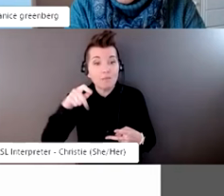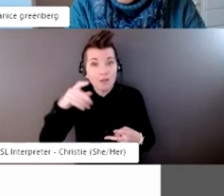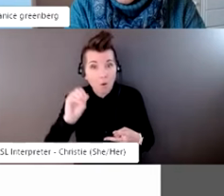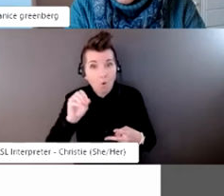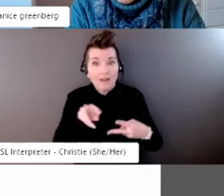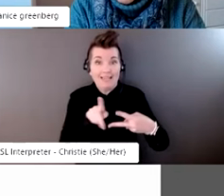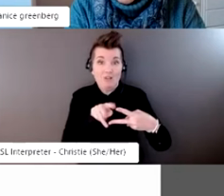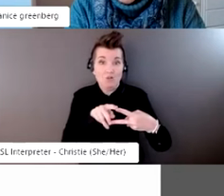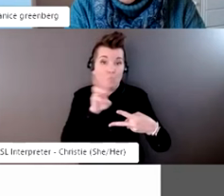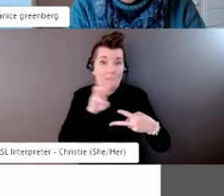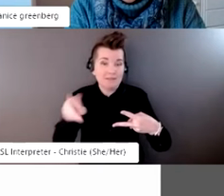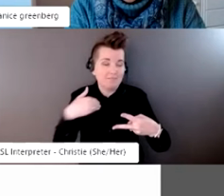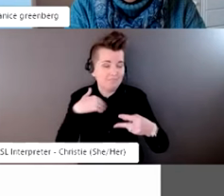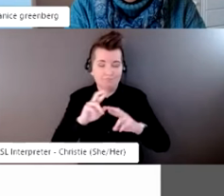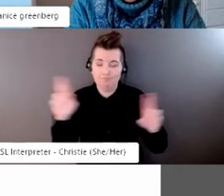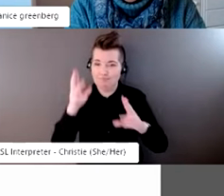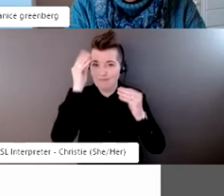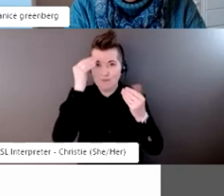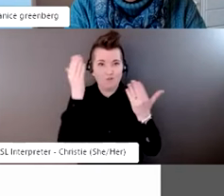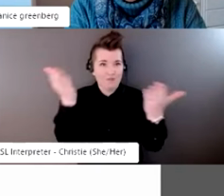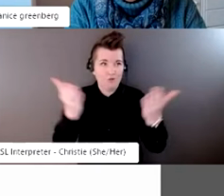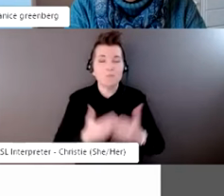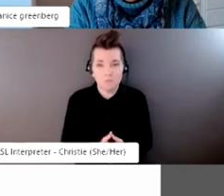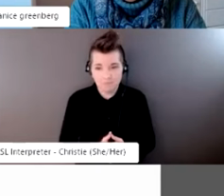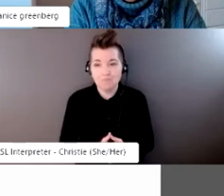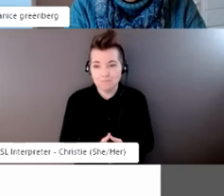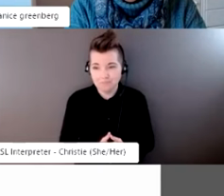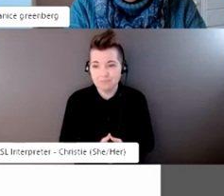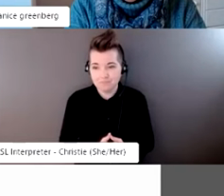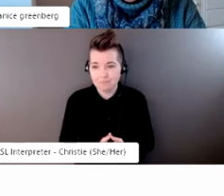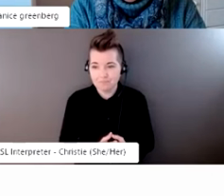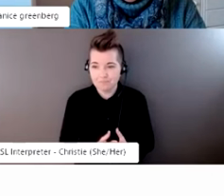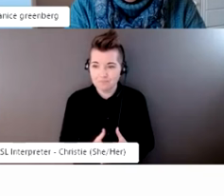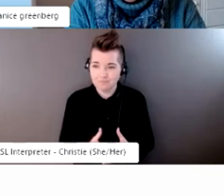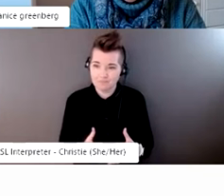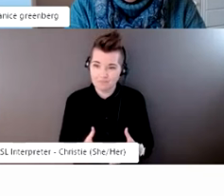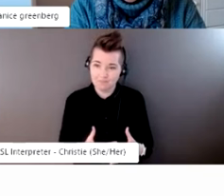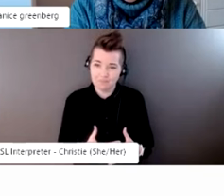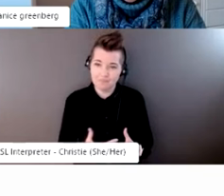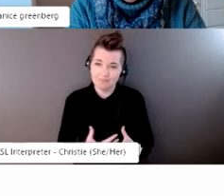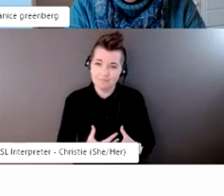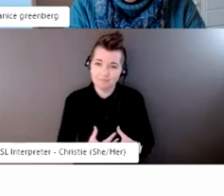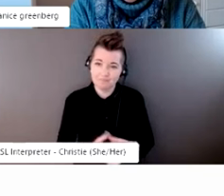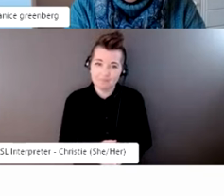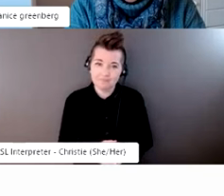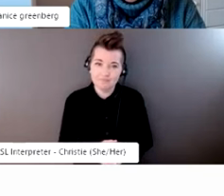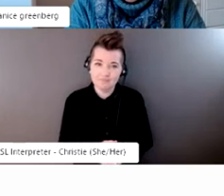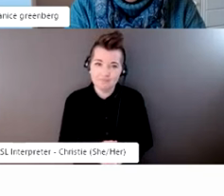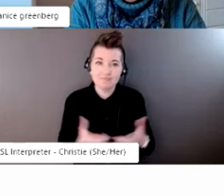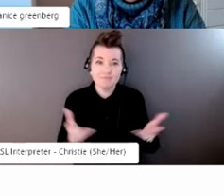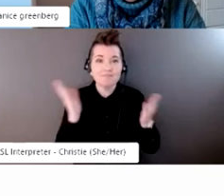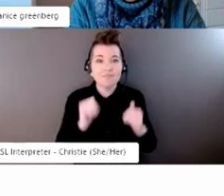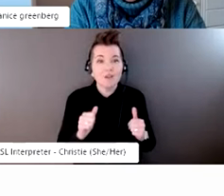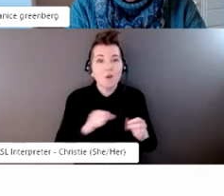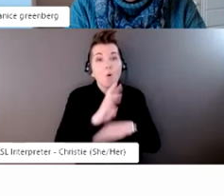information. And we'll be sharing the links also for these sessions that you can register for. And the big World Elder Abuse Awareness